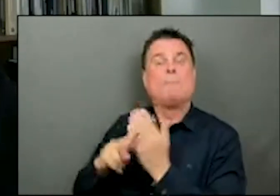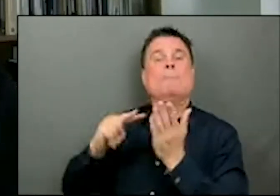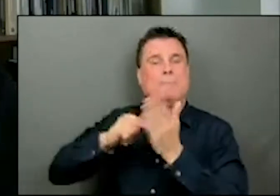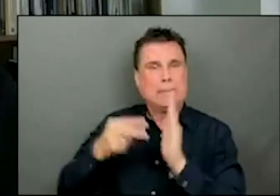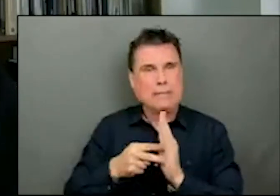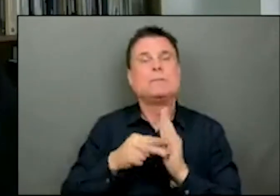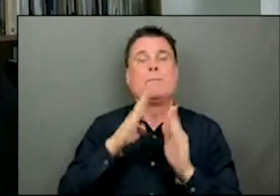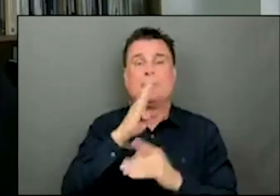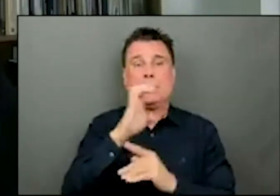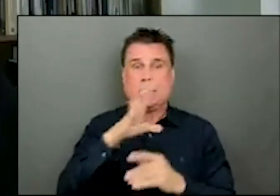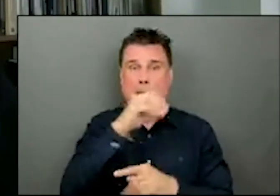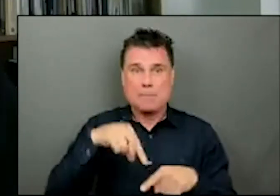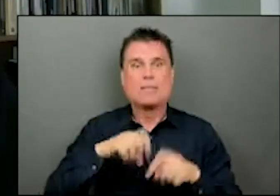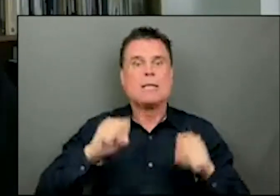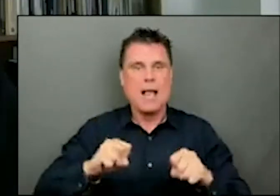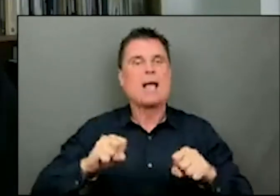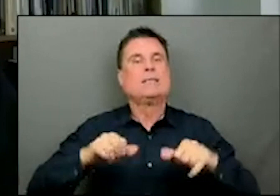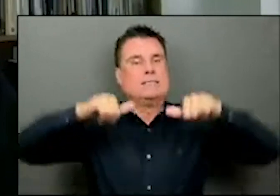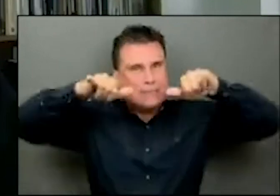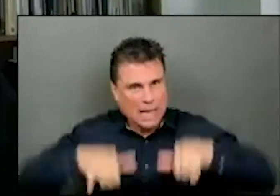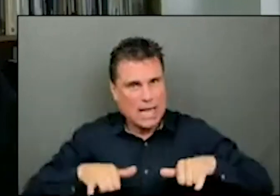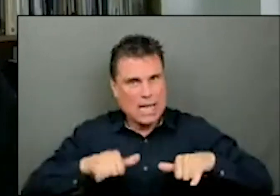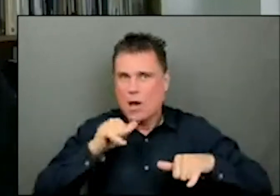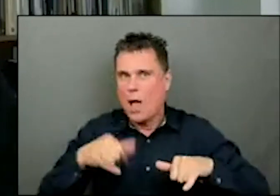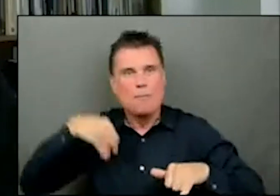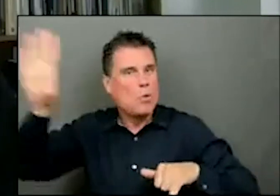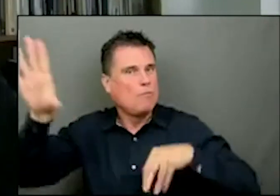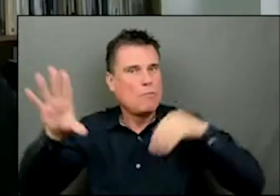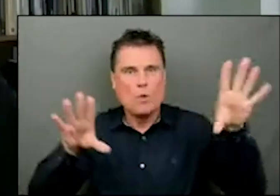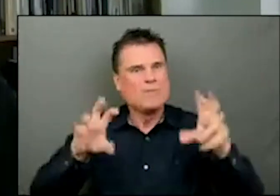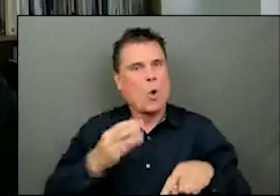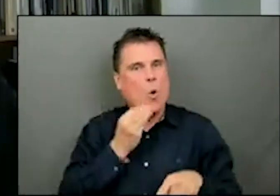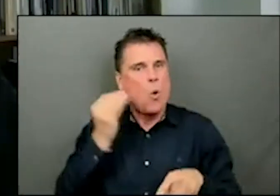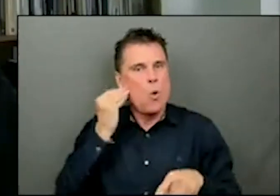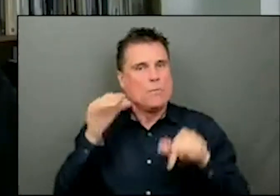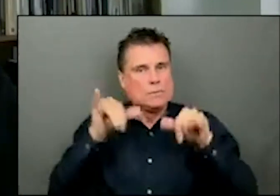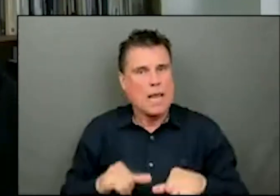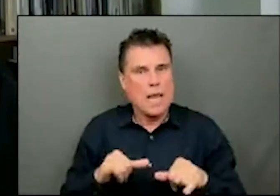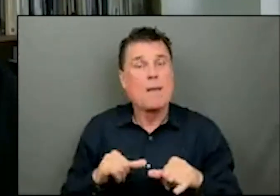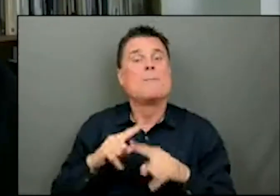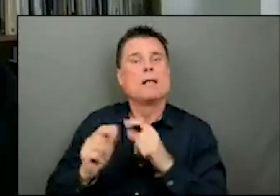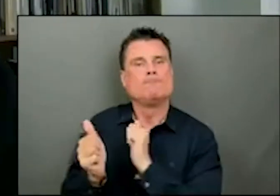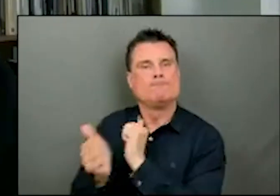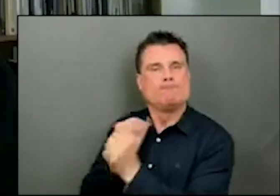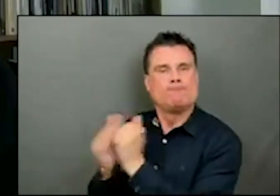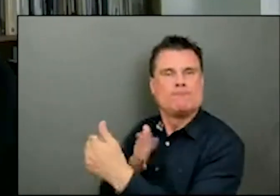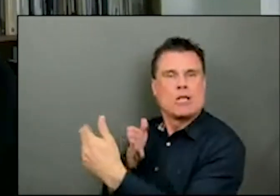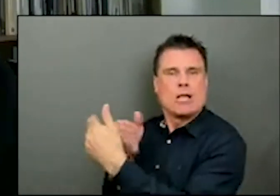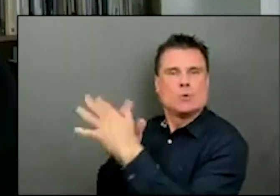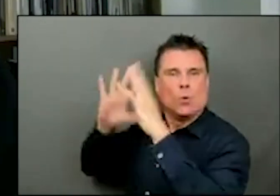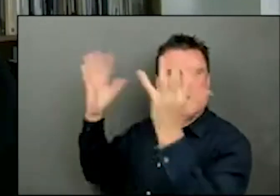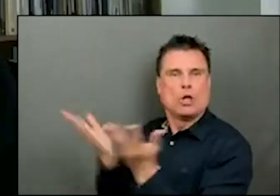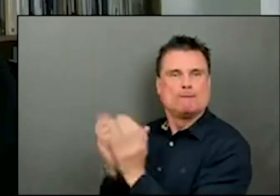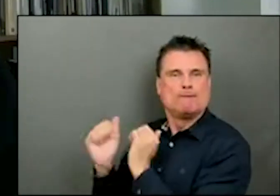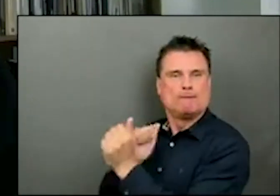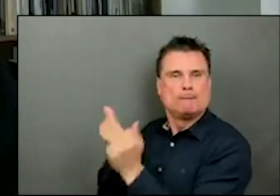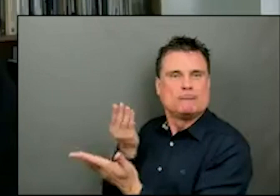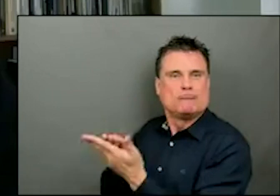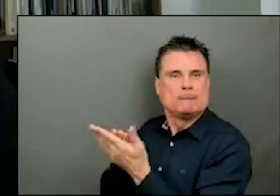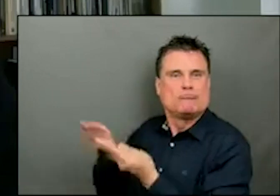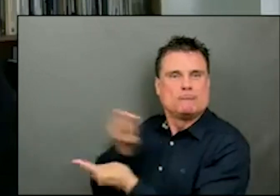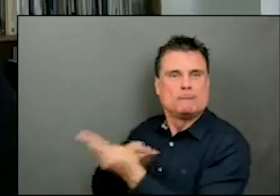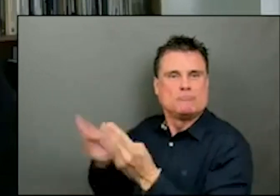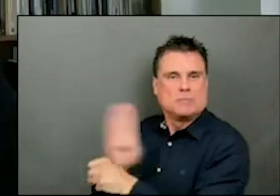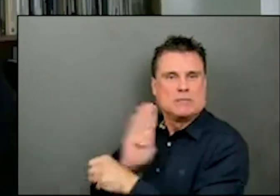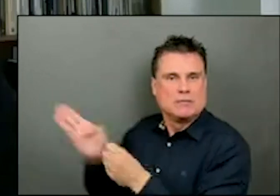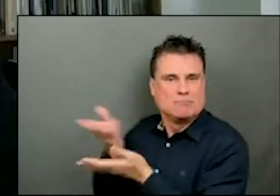home and compete globally. And there is a unique opportunity to further grow the fund to a much bigger size,